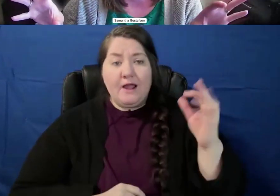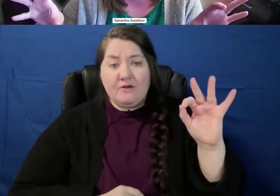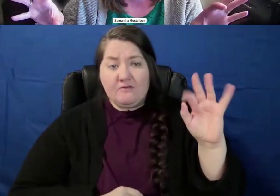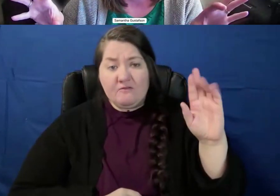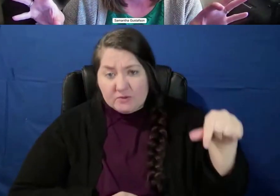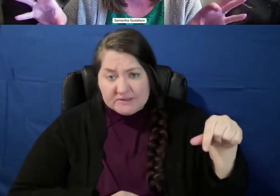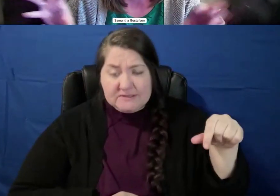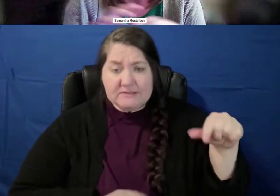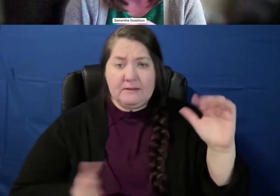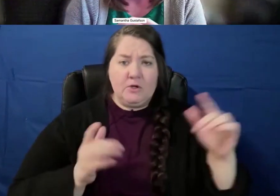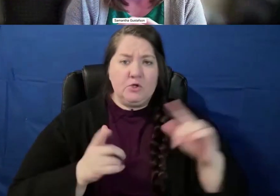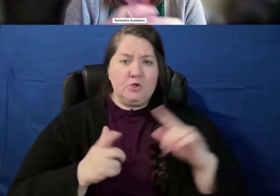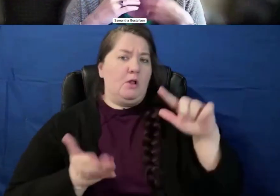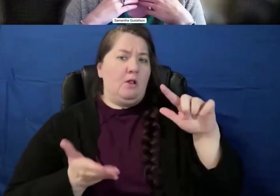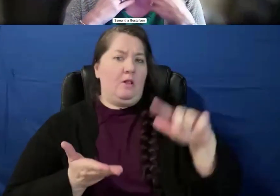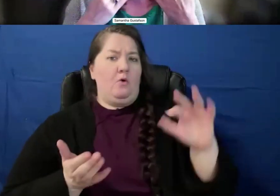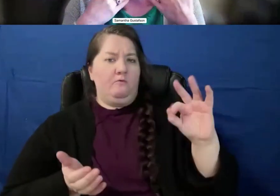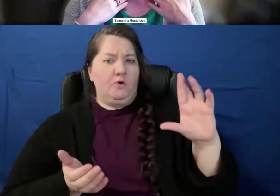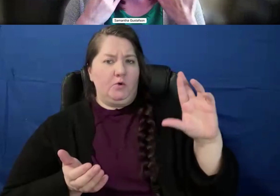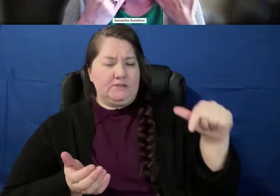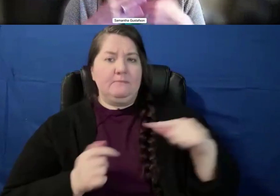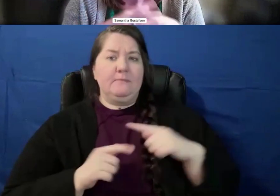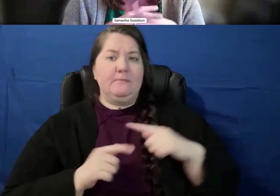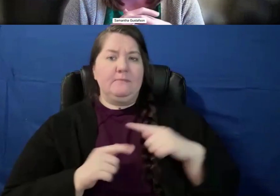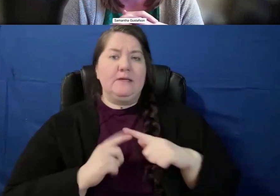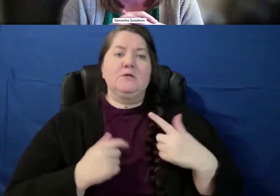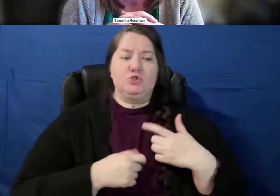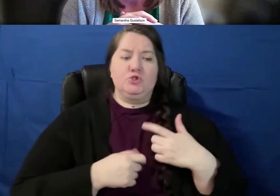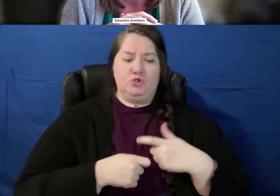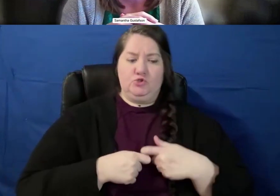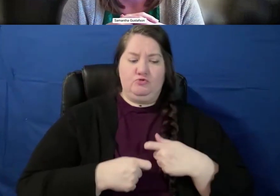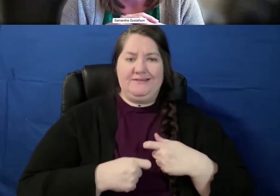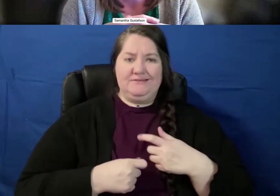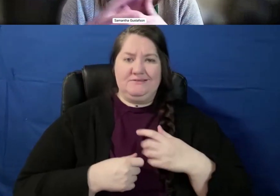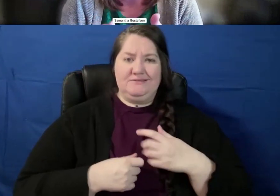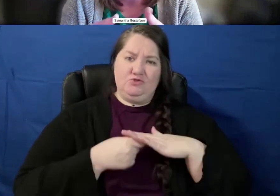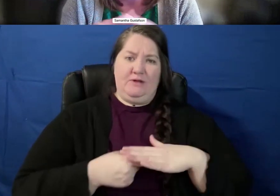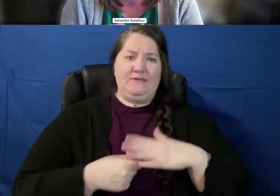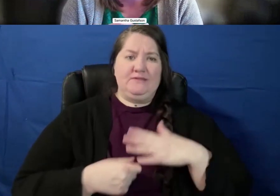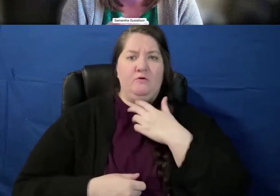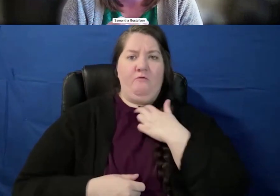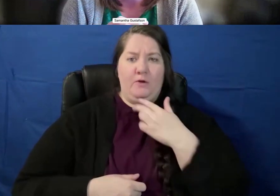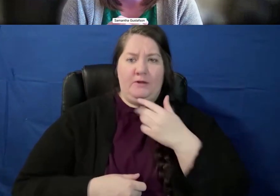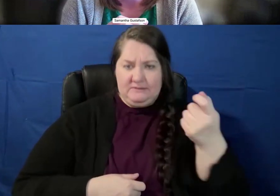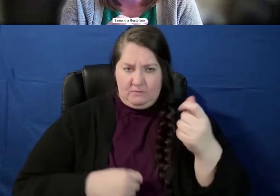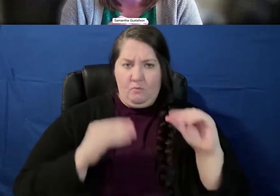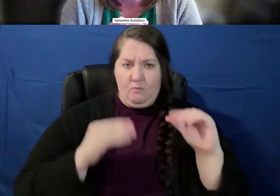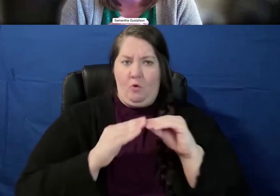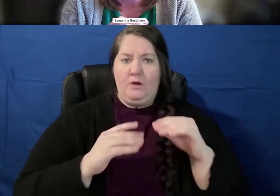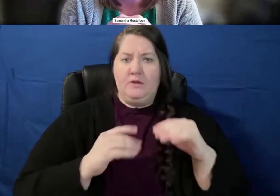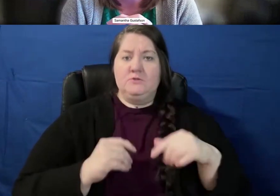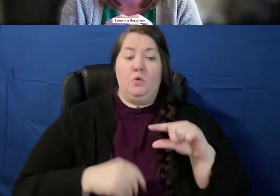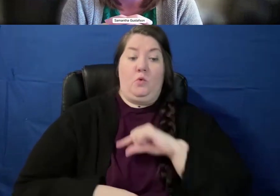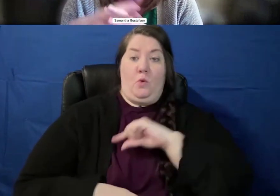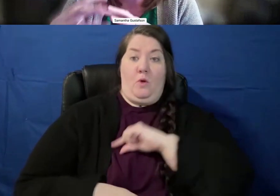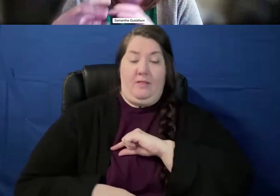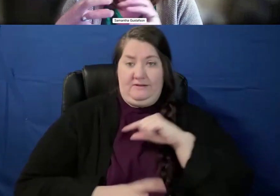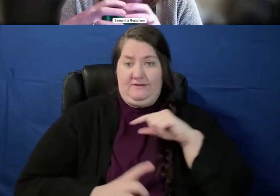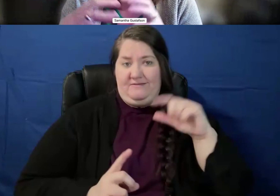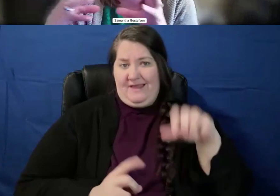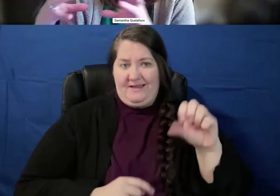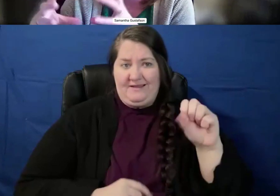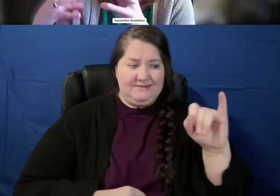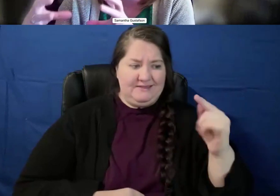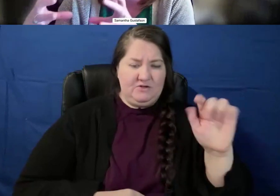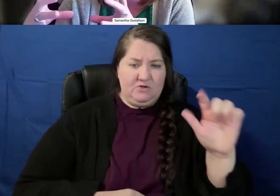than low frequency because you're stressing a little bit more. So the quality of the signal is different in addition